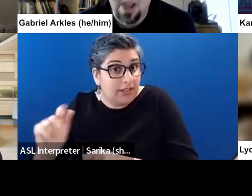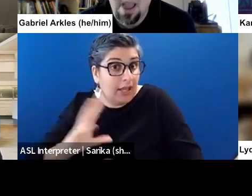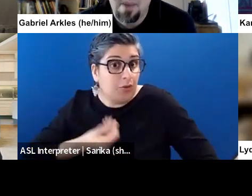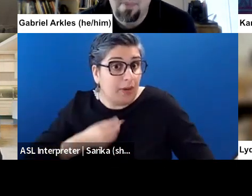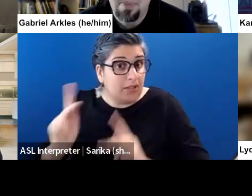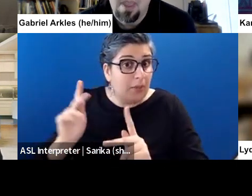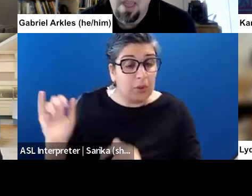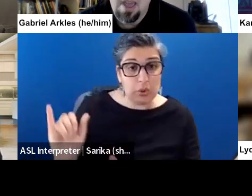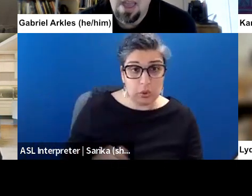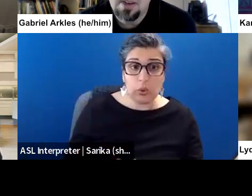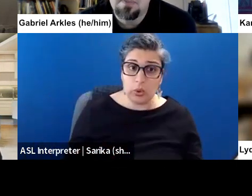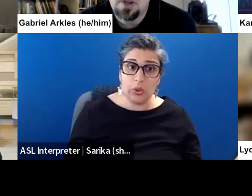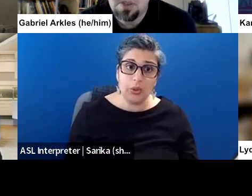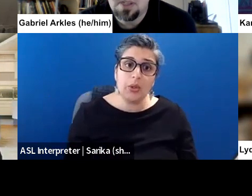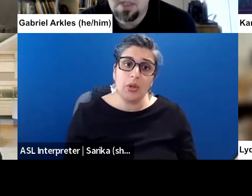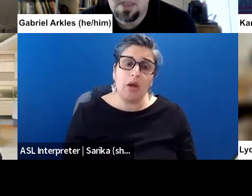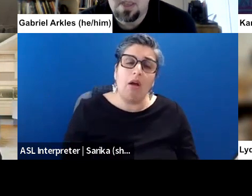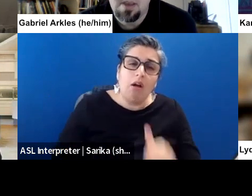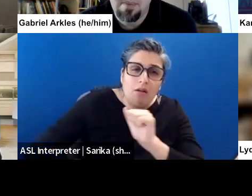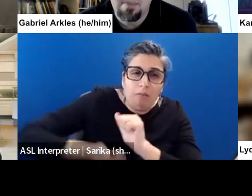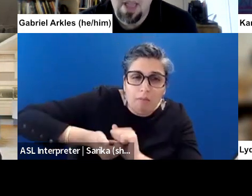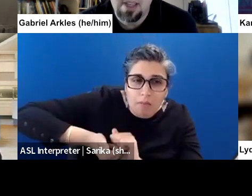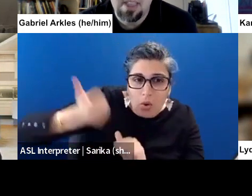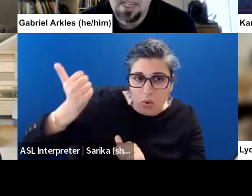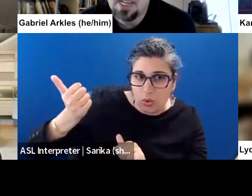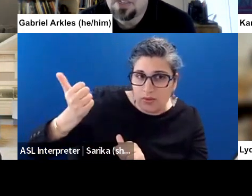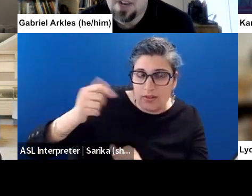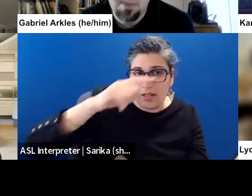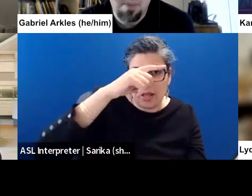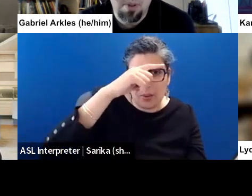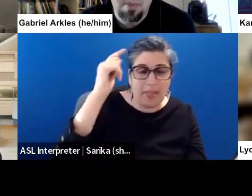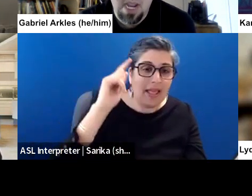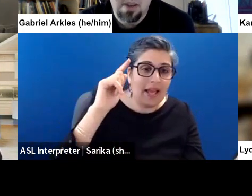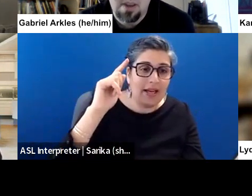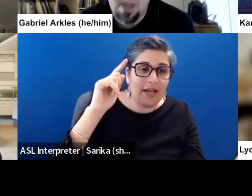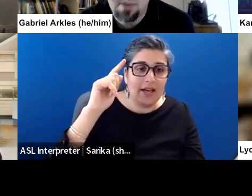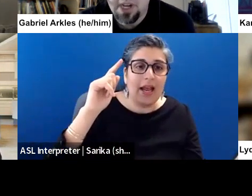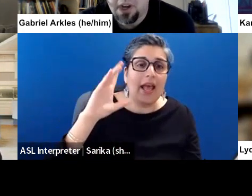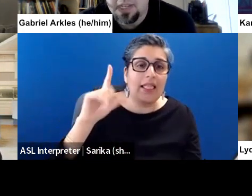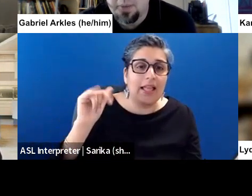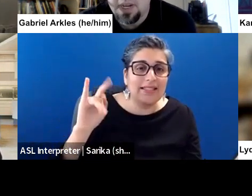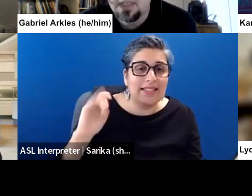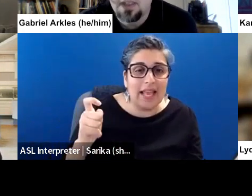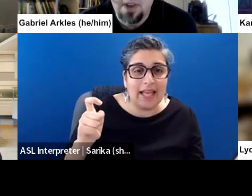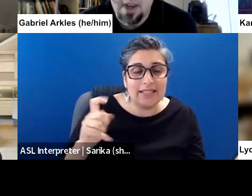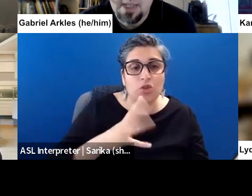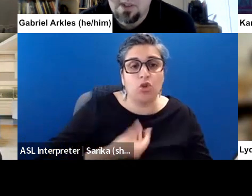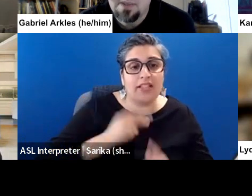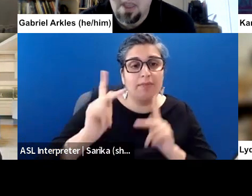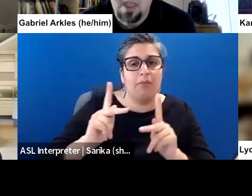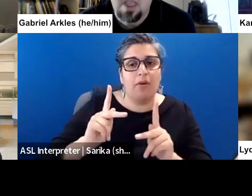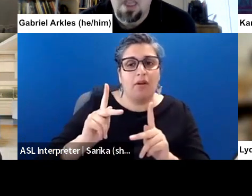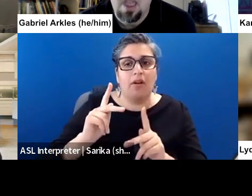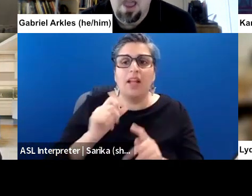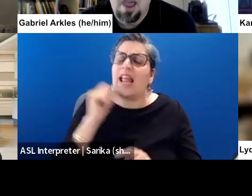too. And mostly Black and Latinx trans people in my particular experience, but not